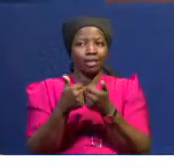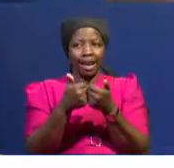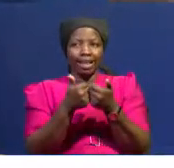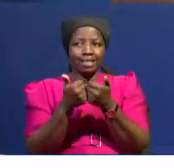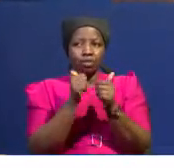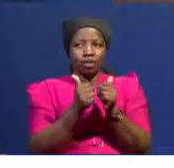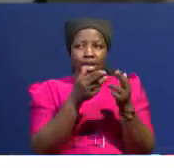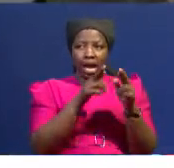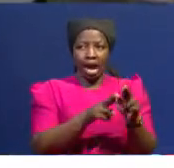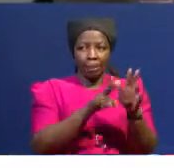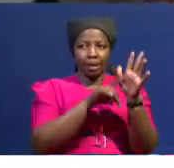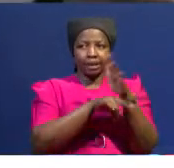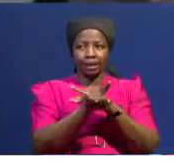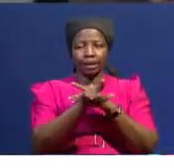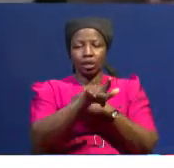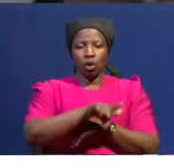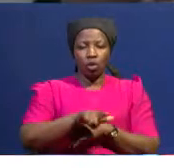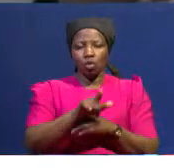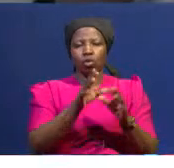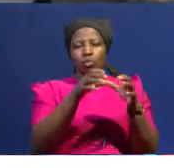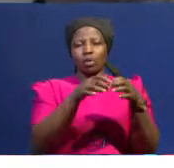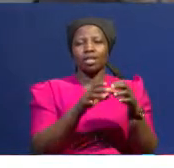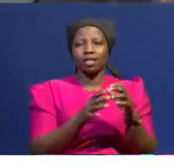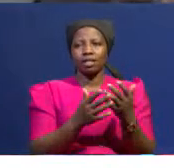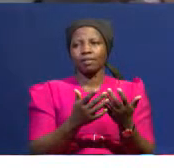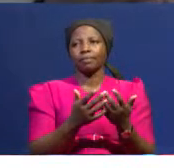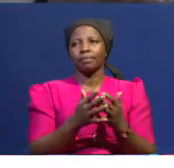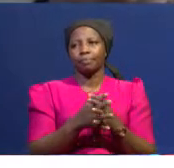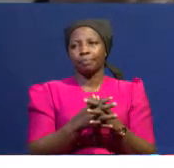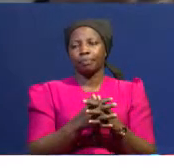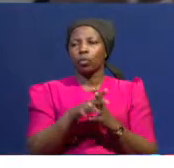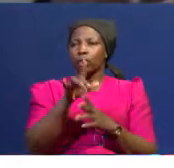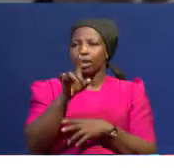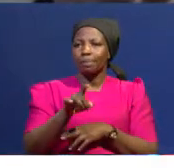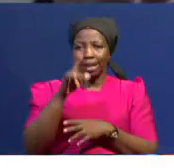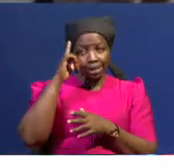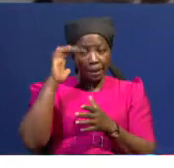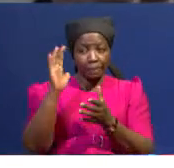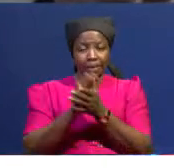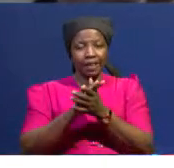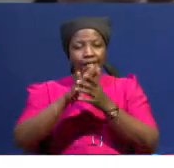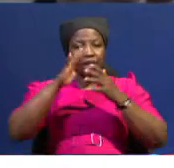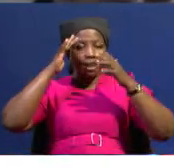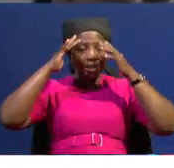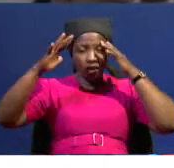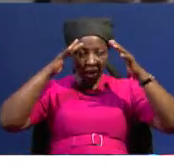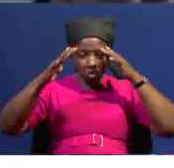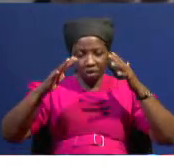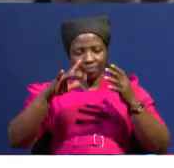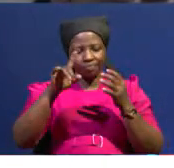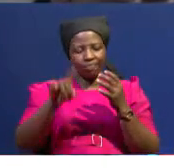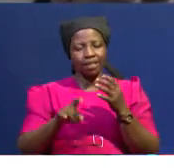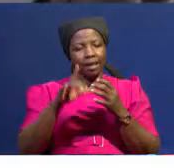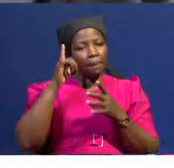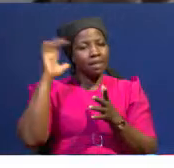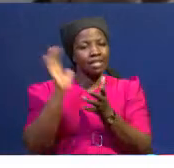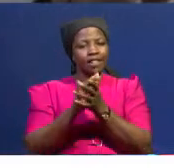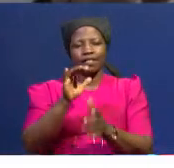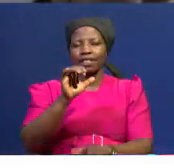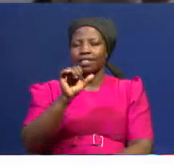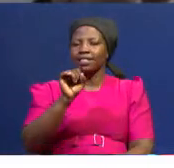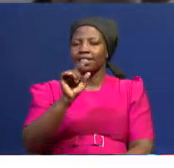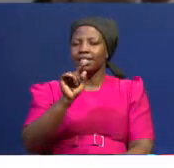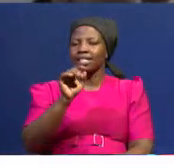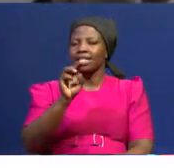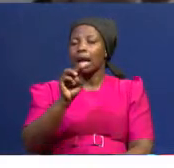community issues. We must believe in innovation, we must believe in STEM, and if once